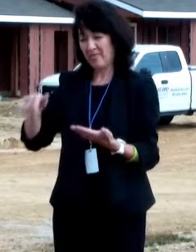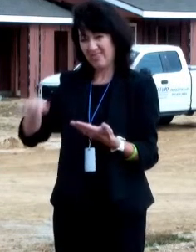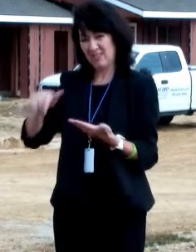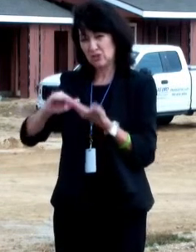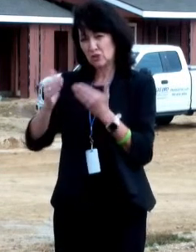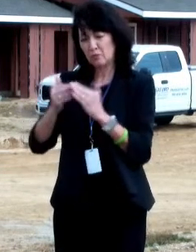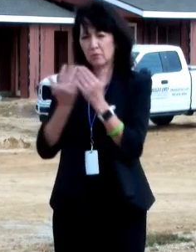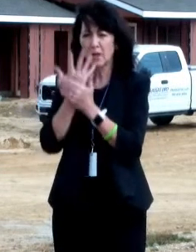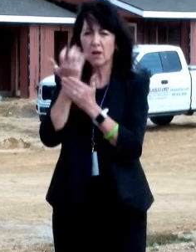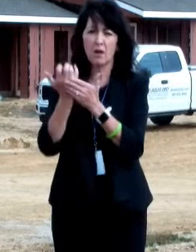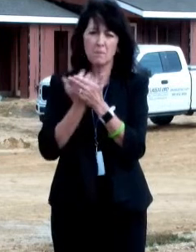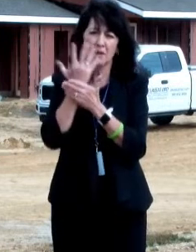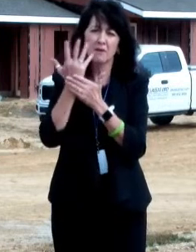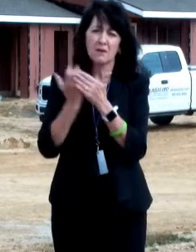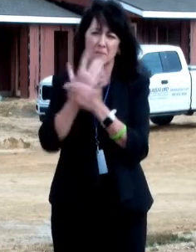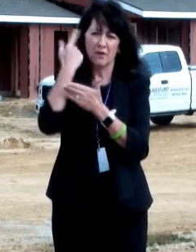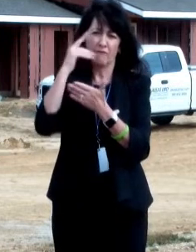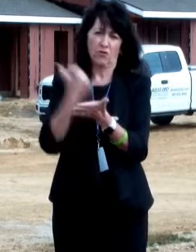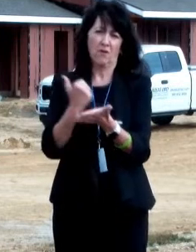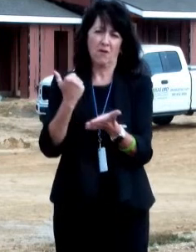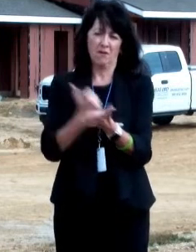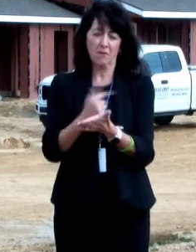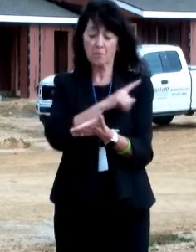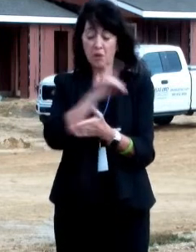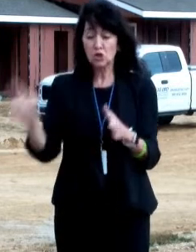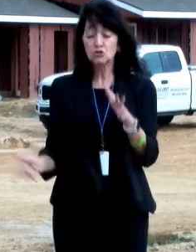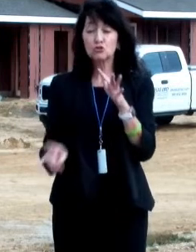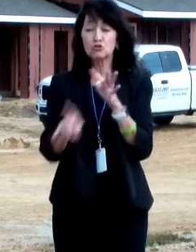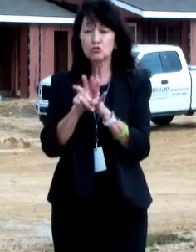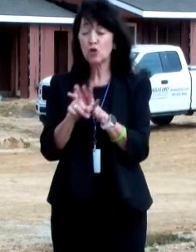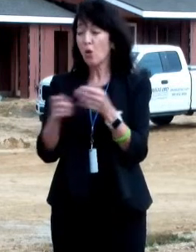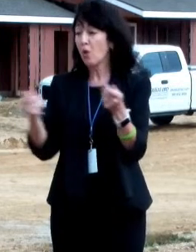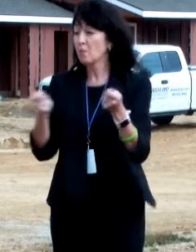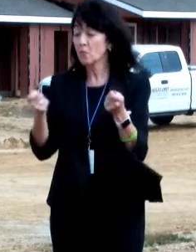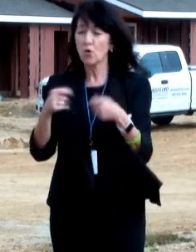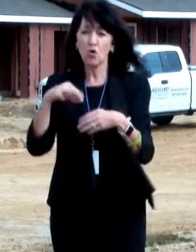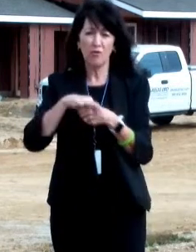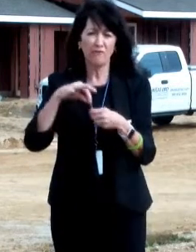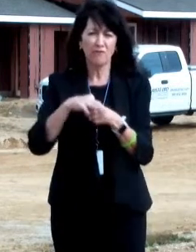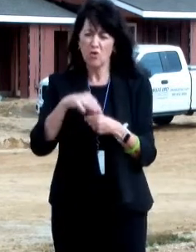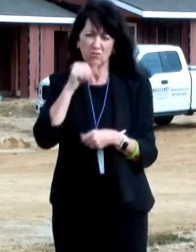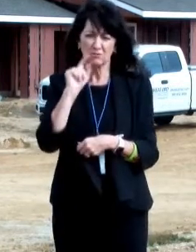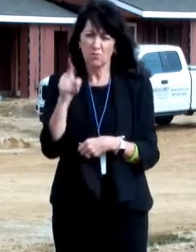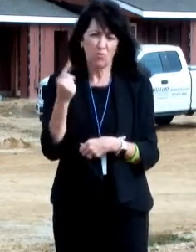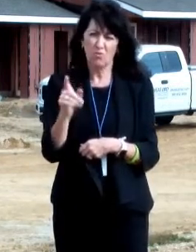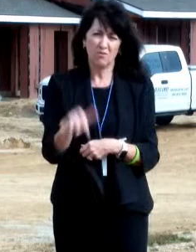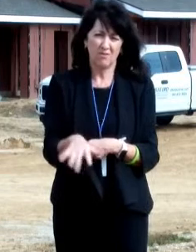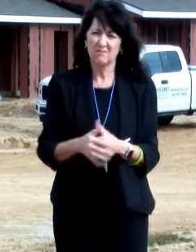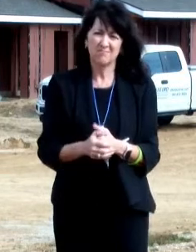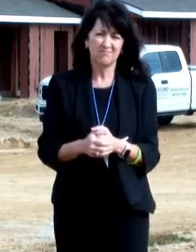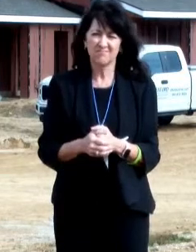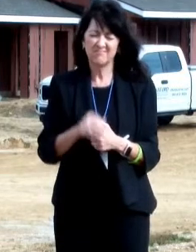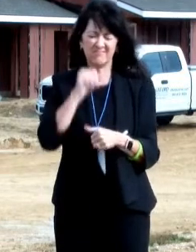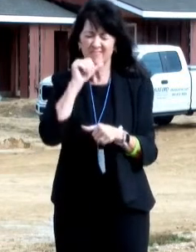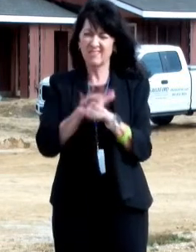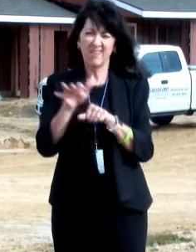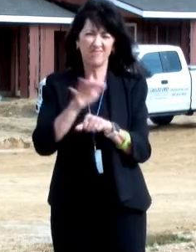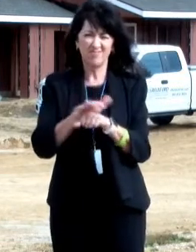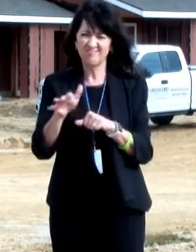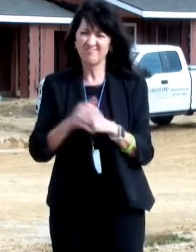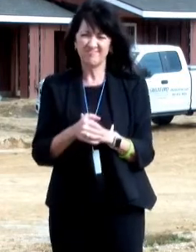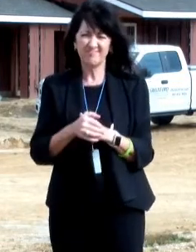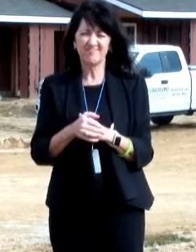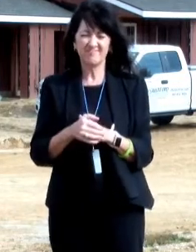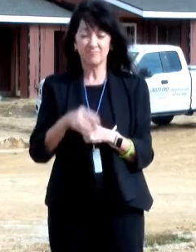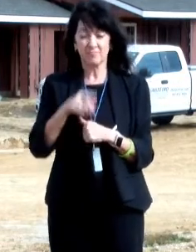saying it's not enough to just show up at election time. It's not enough to just show up at one service. It's not enough to just show up when